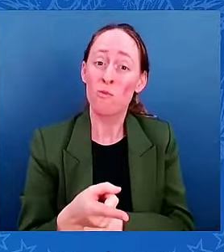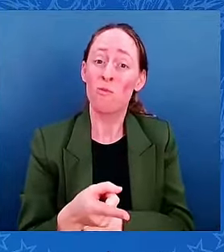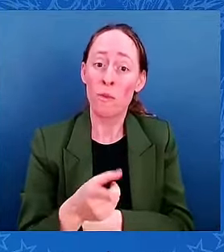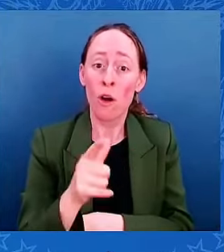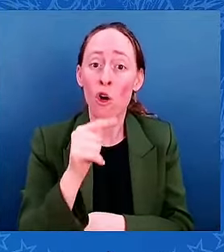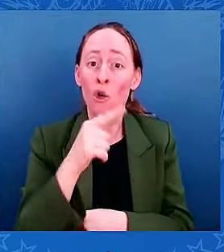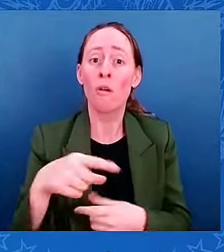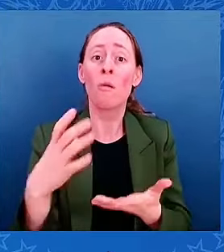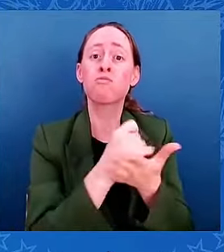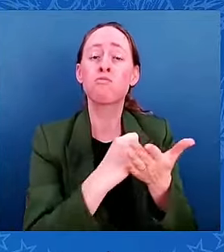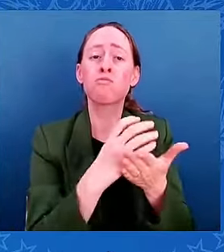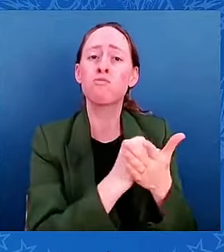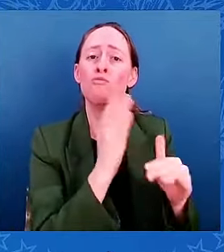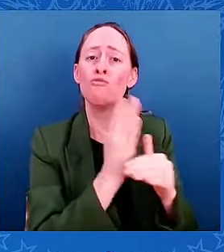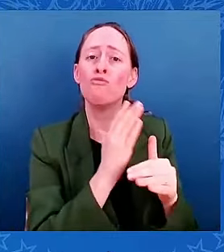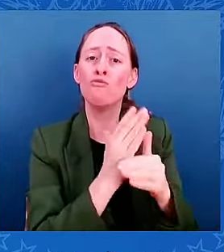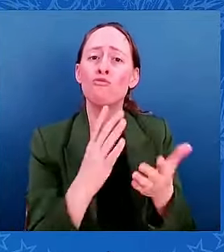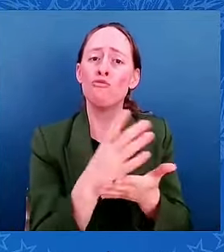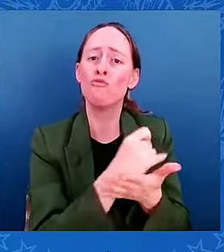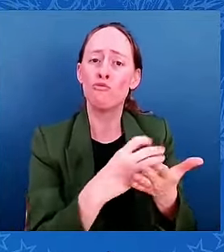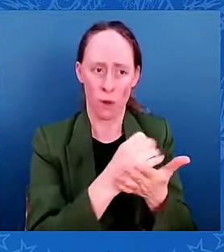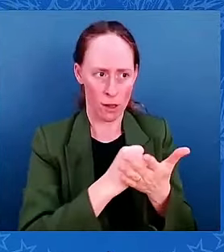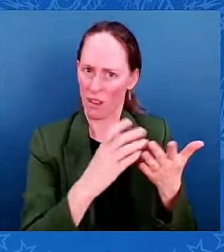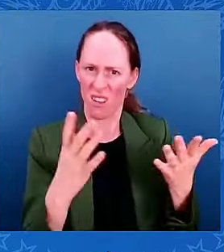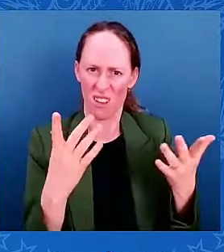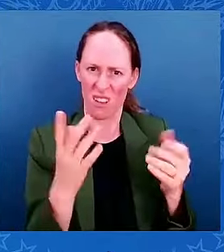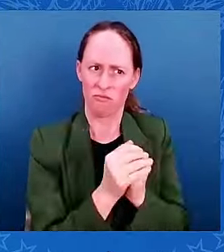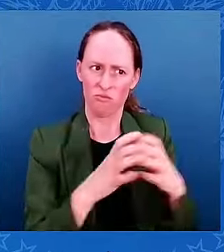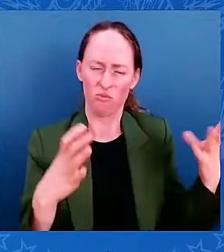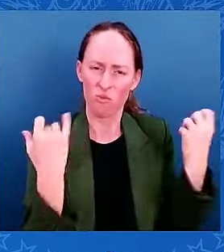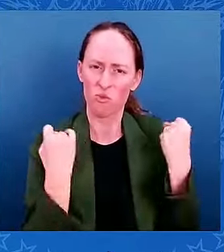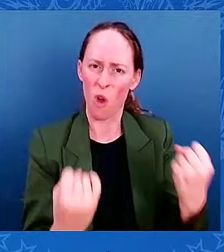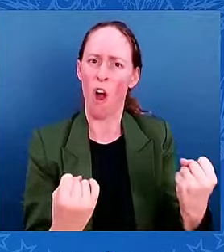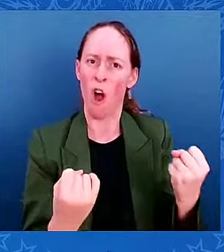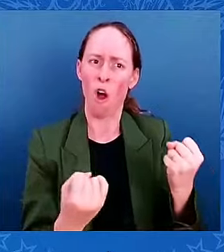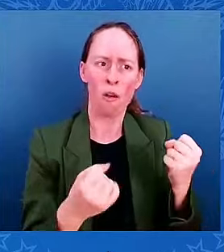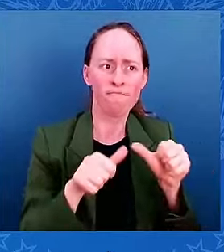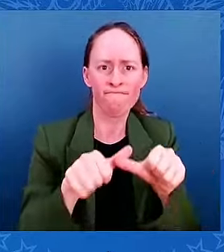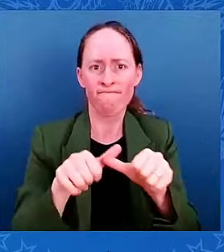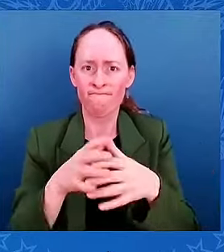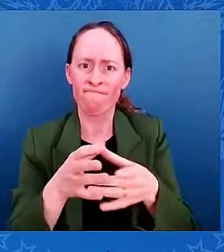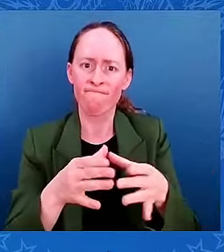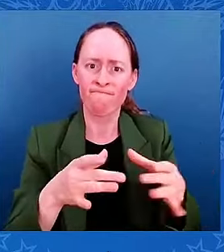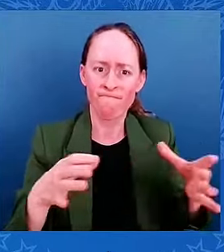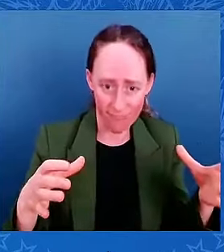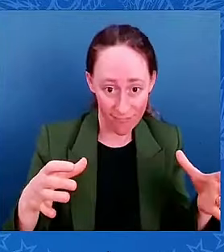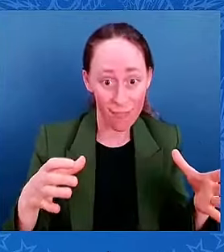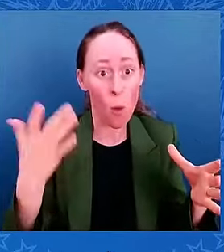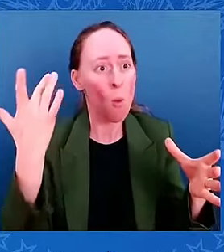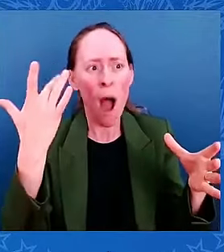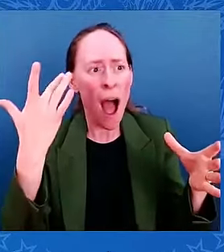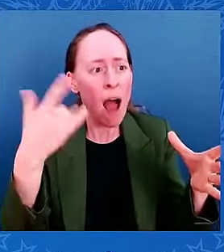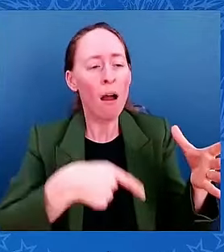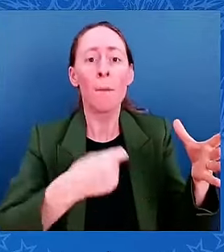class. That's a fact. Labor unions built the middle class.